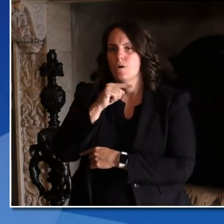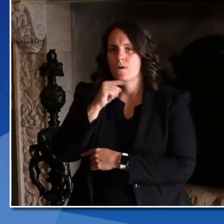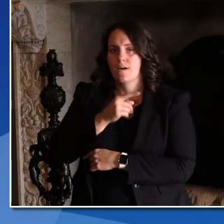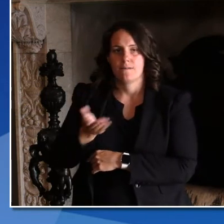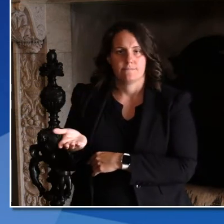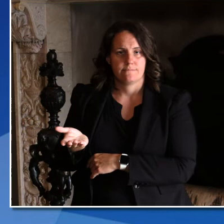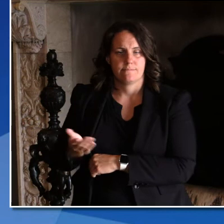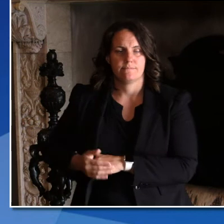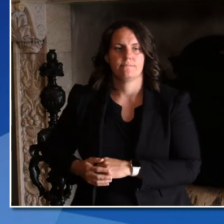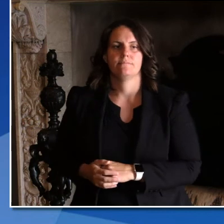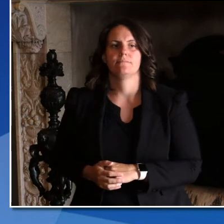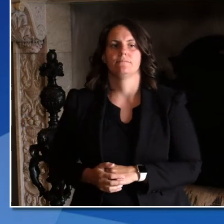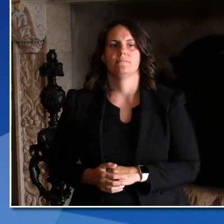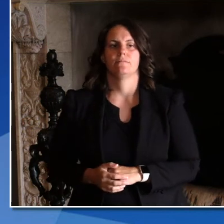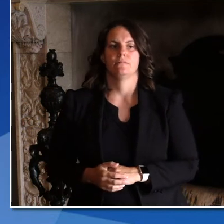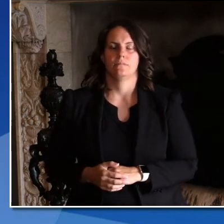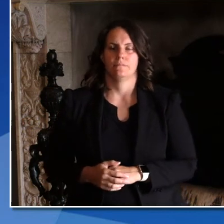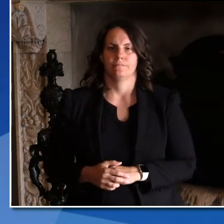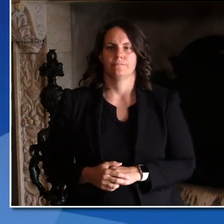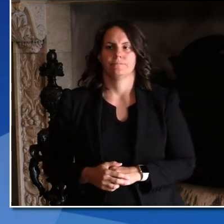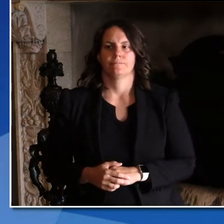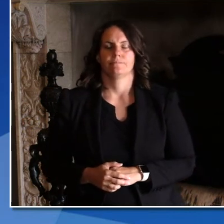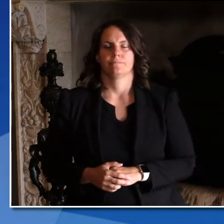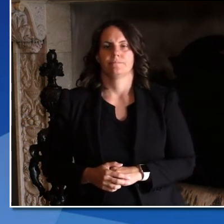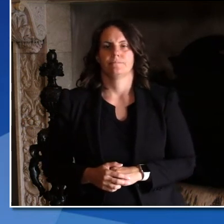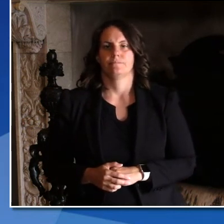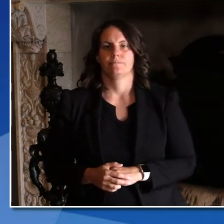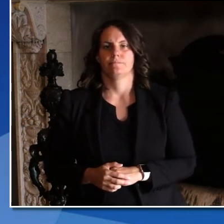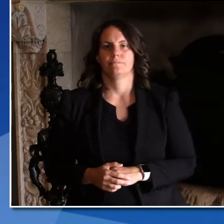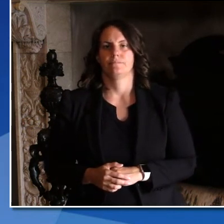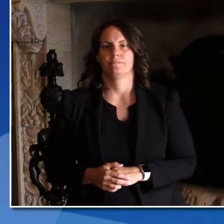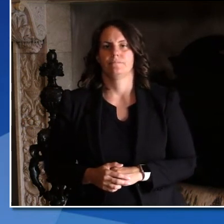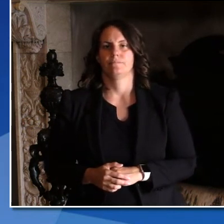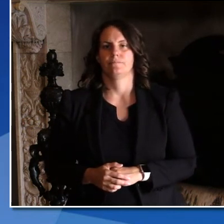Adriana Mendez from TMJ4.